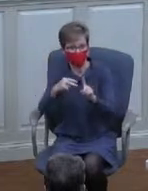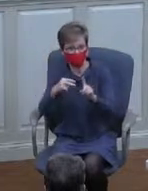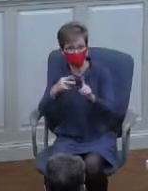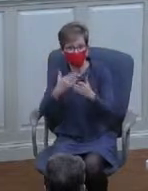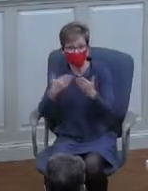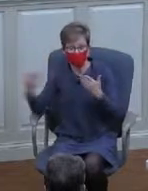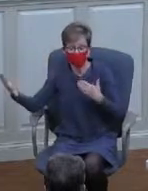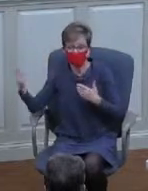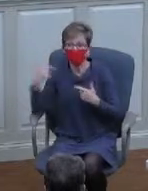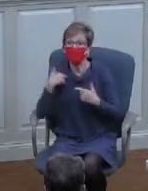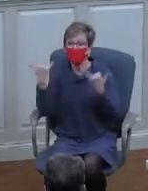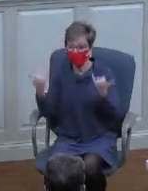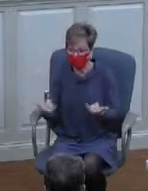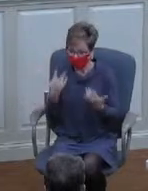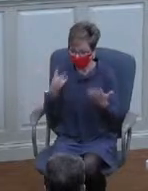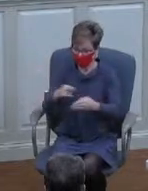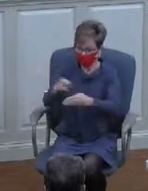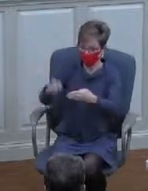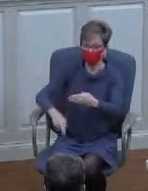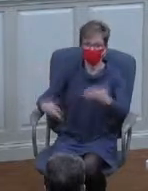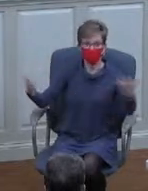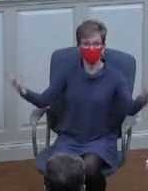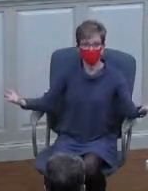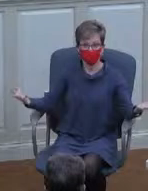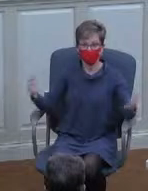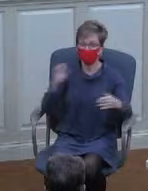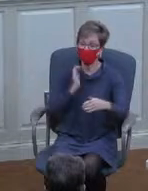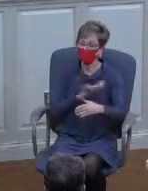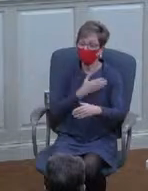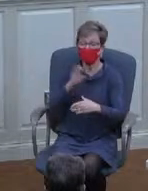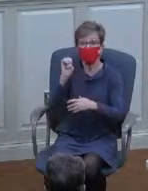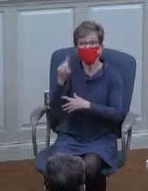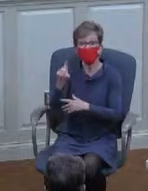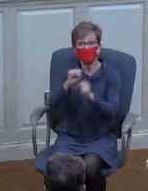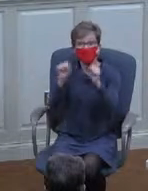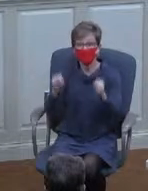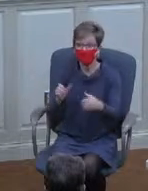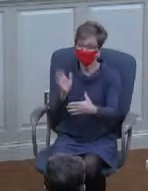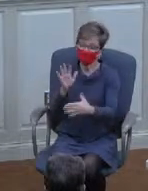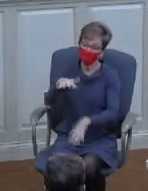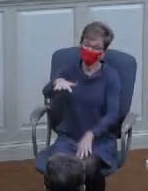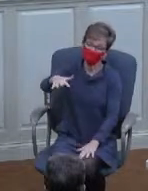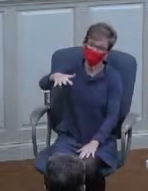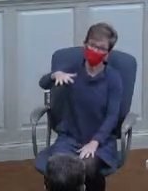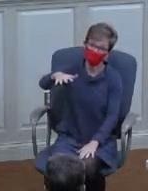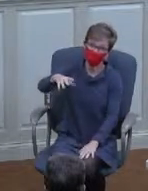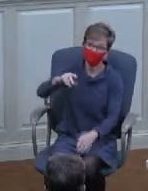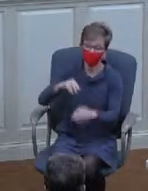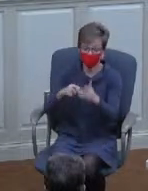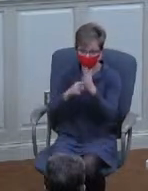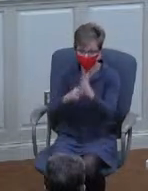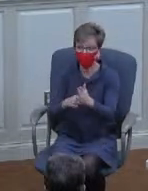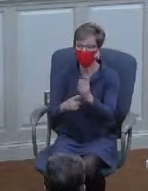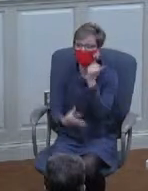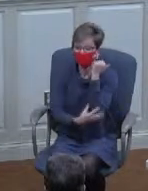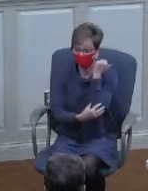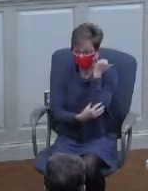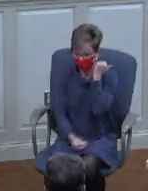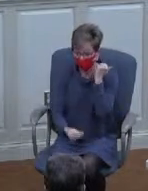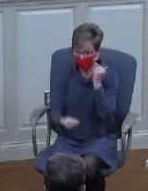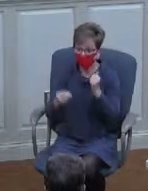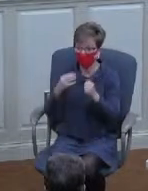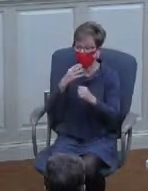the results of a mediocre public education system that reflects the poverty of our cultural